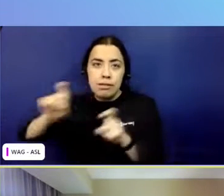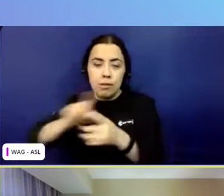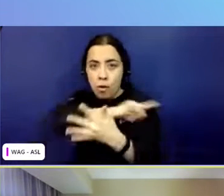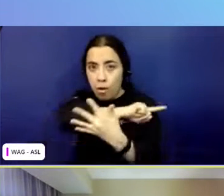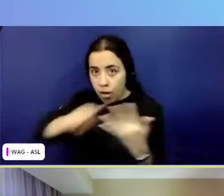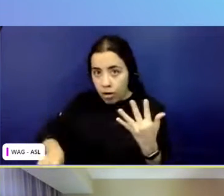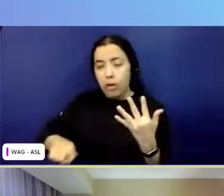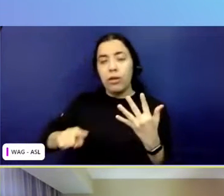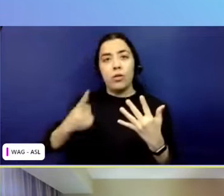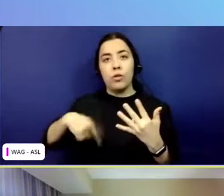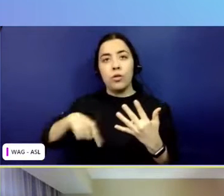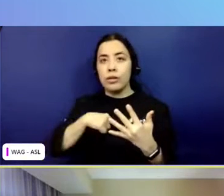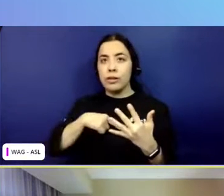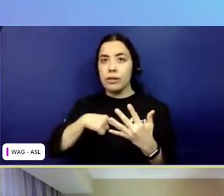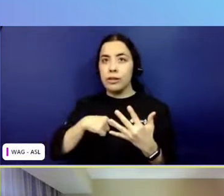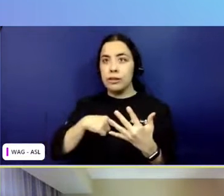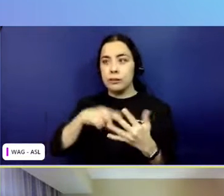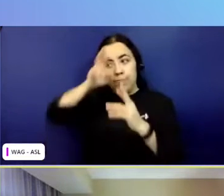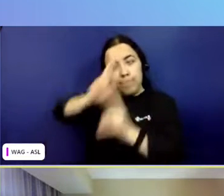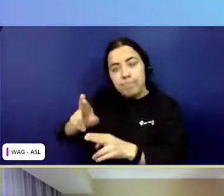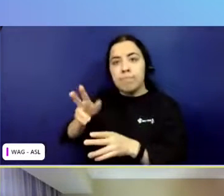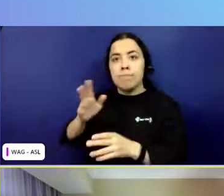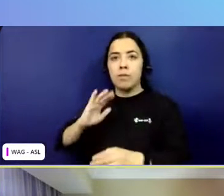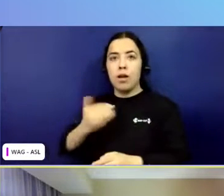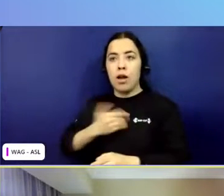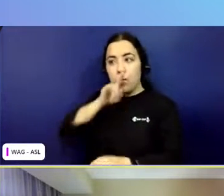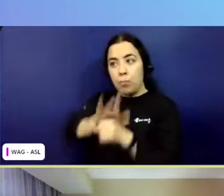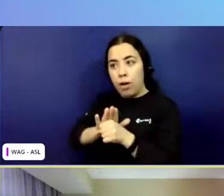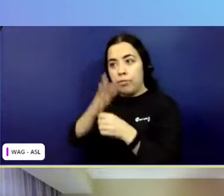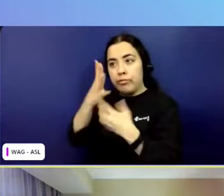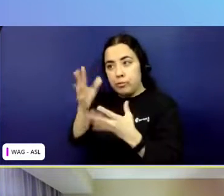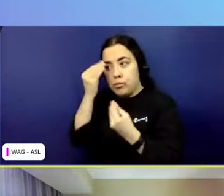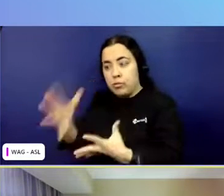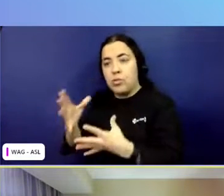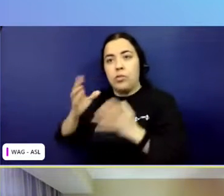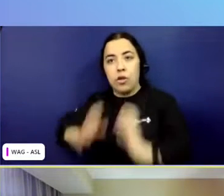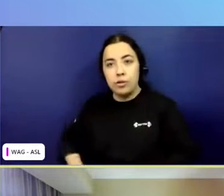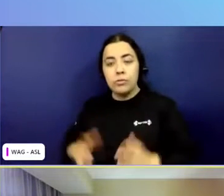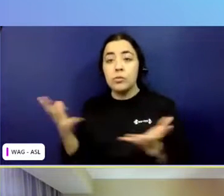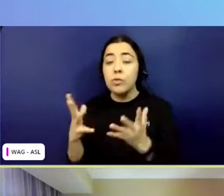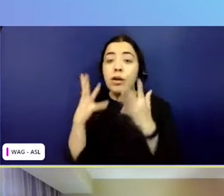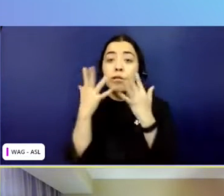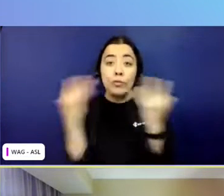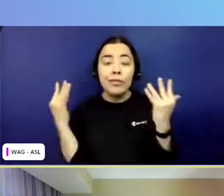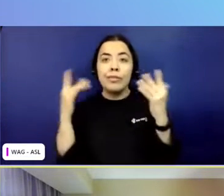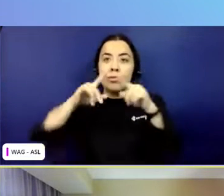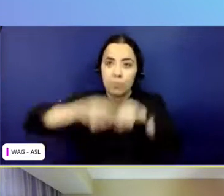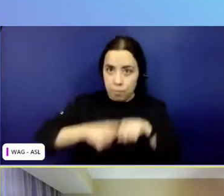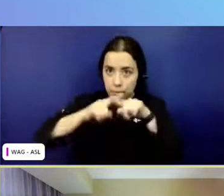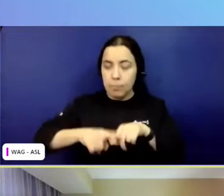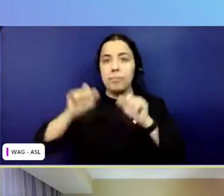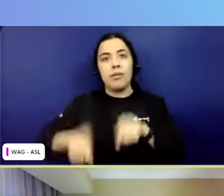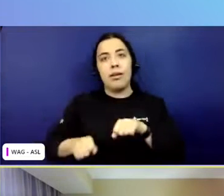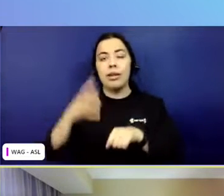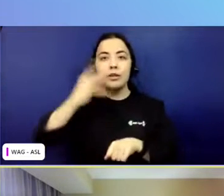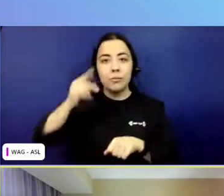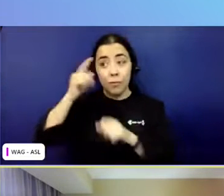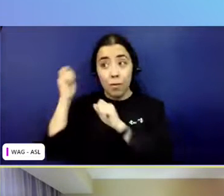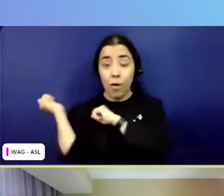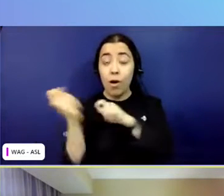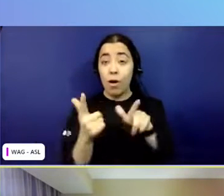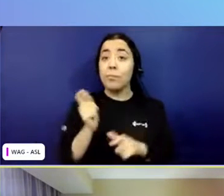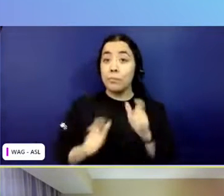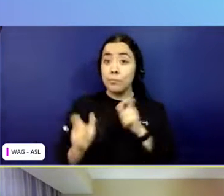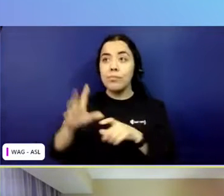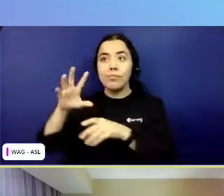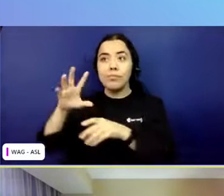by our customer promise to create friendly and reliable experiences for all. To achieve this